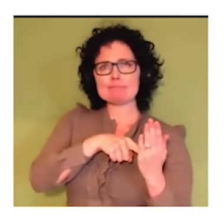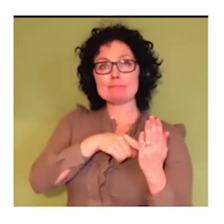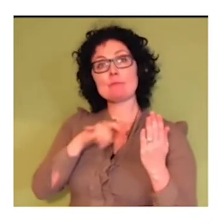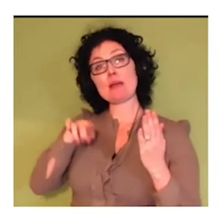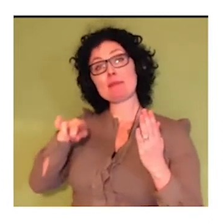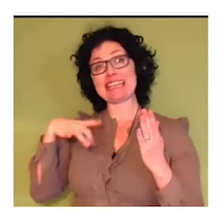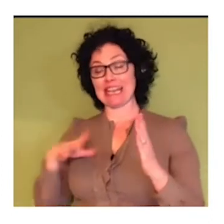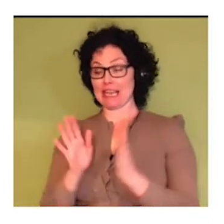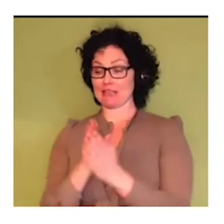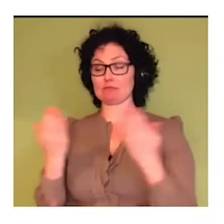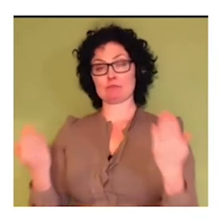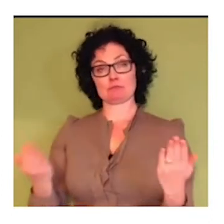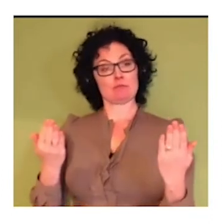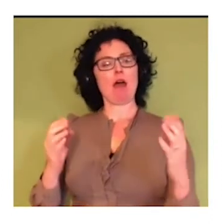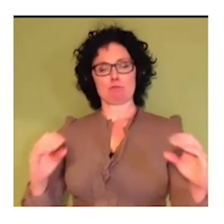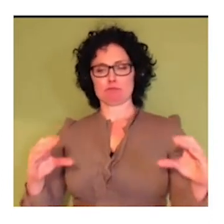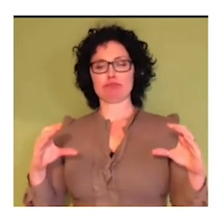in an accessible format.